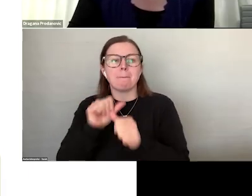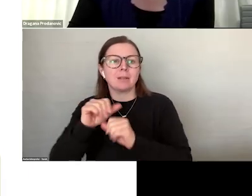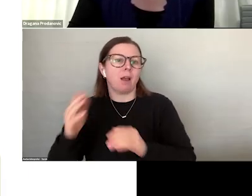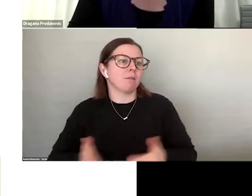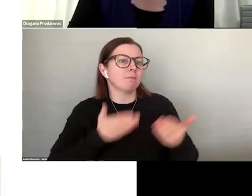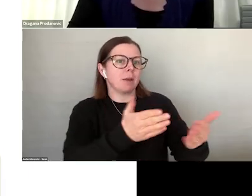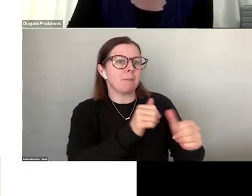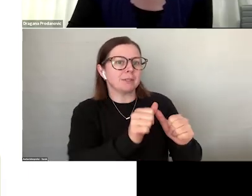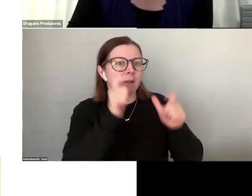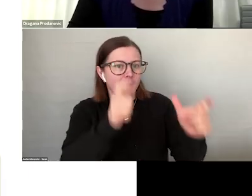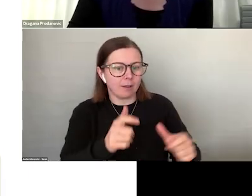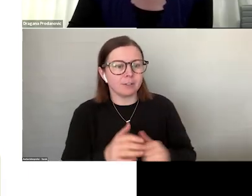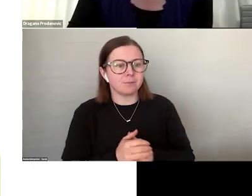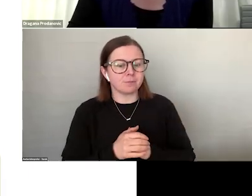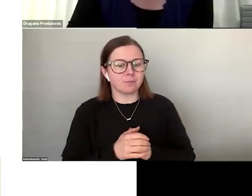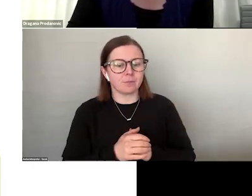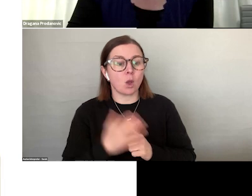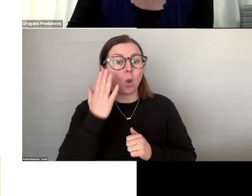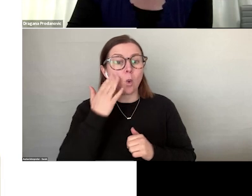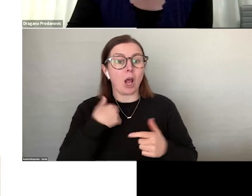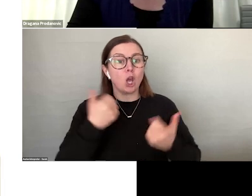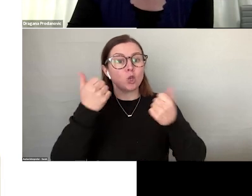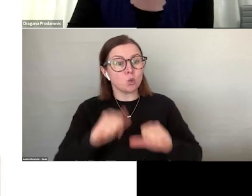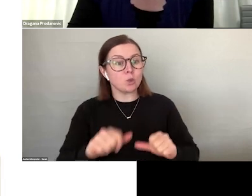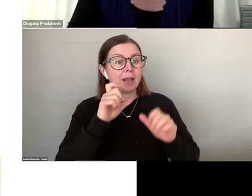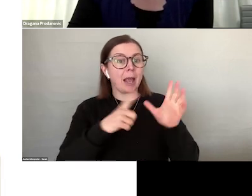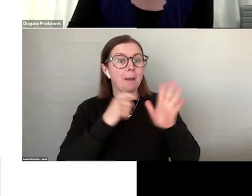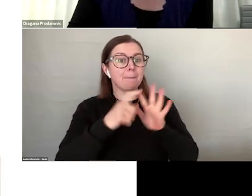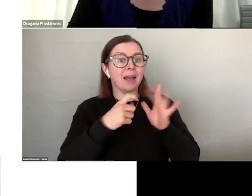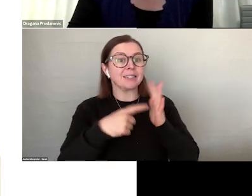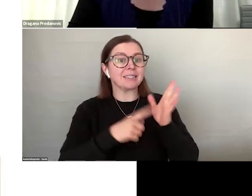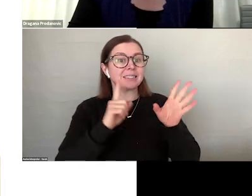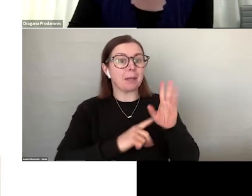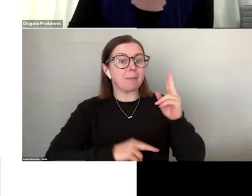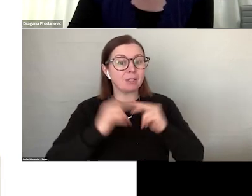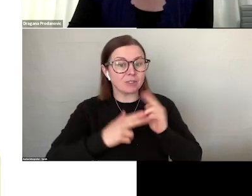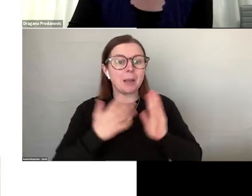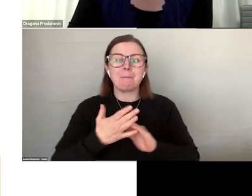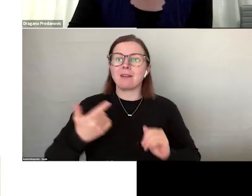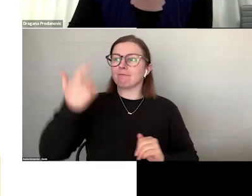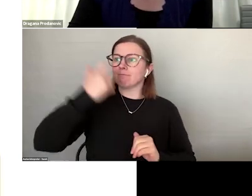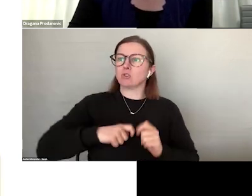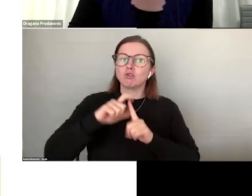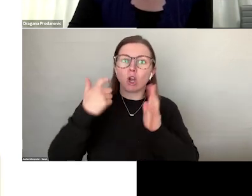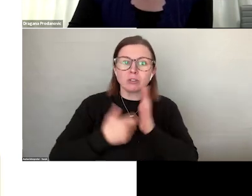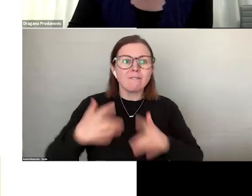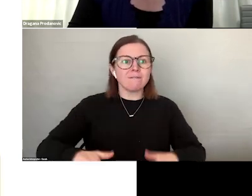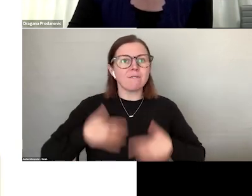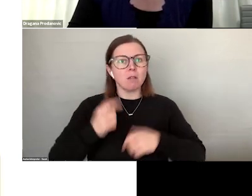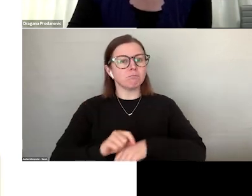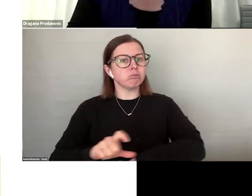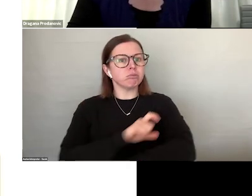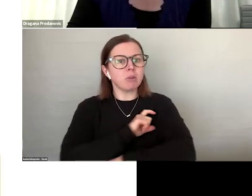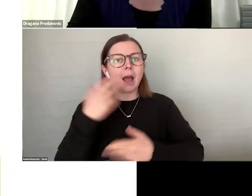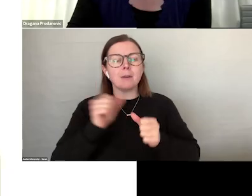We found that when capacity building was used, clinicians found that they had increased confidence, increased skill sets,